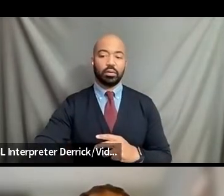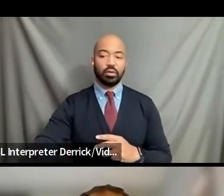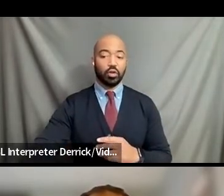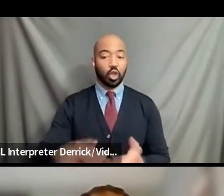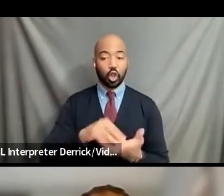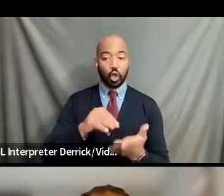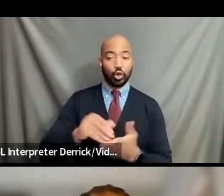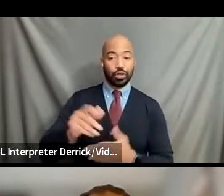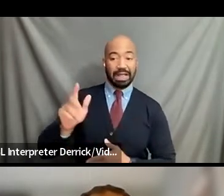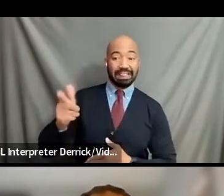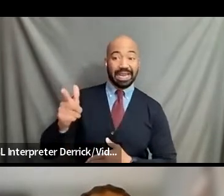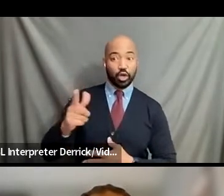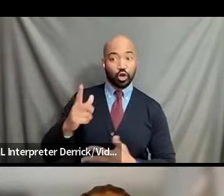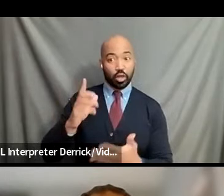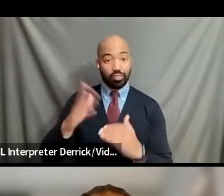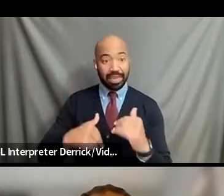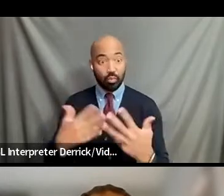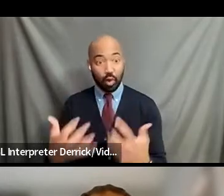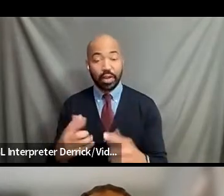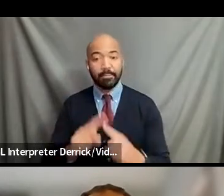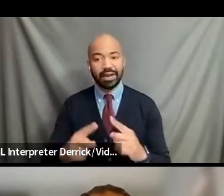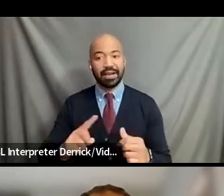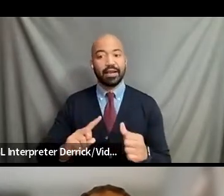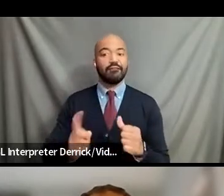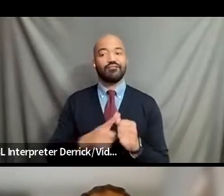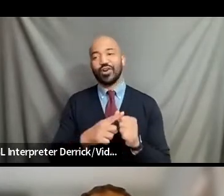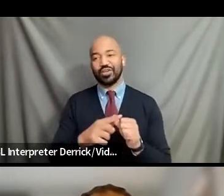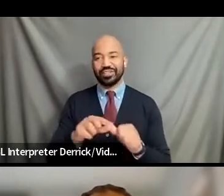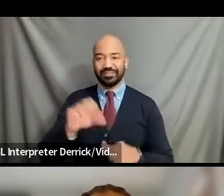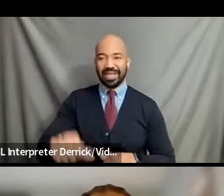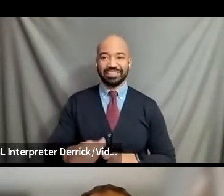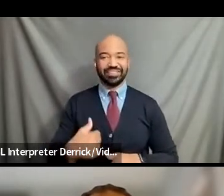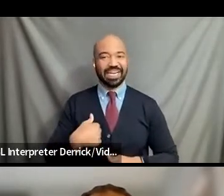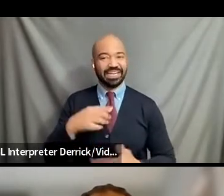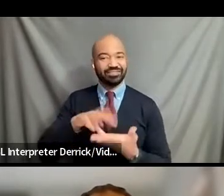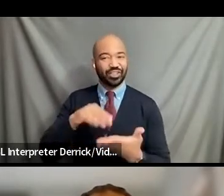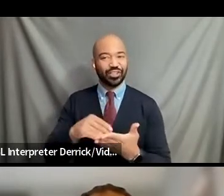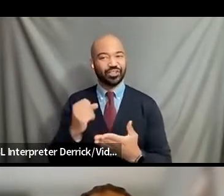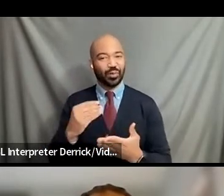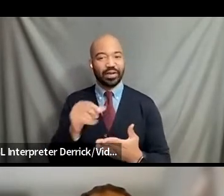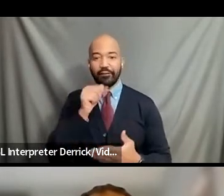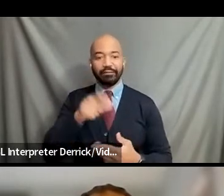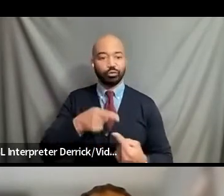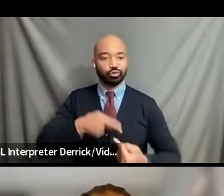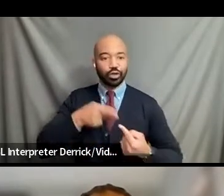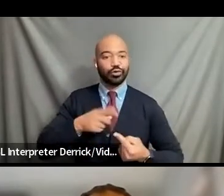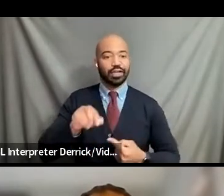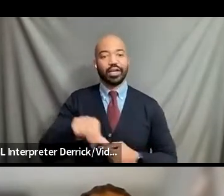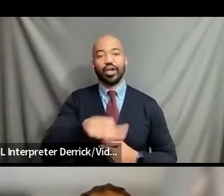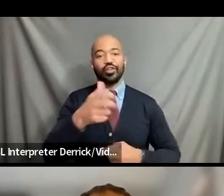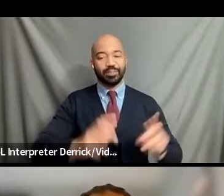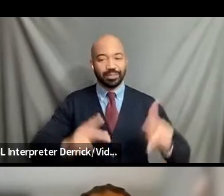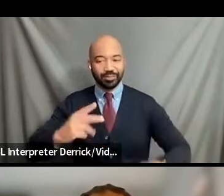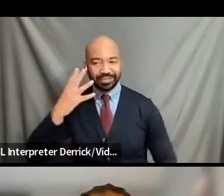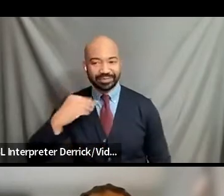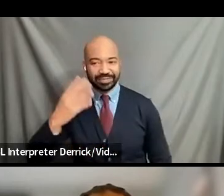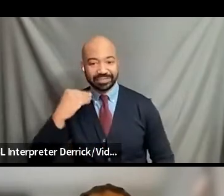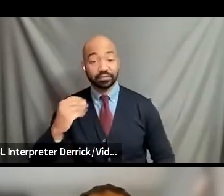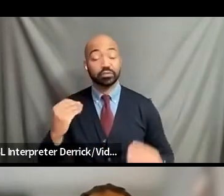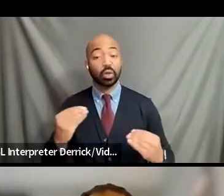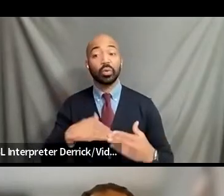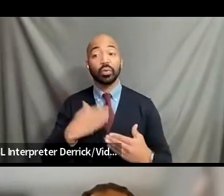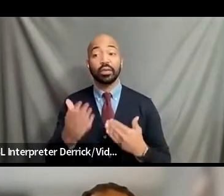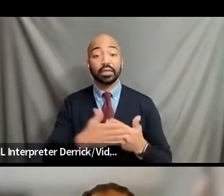that I'm learning it so young so that I don't have to kind of struggle through that in the way that other people have. So our next